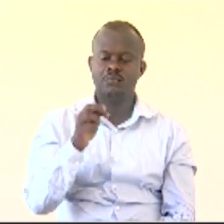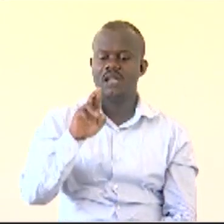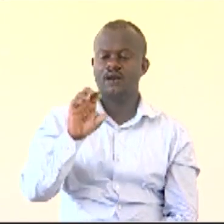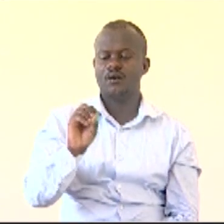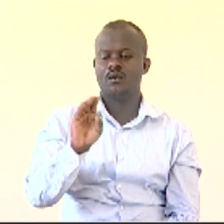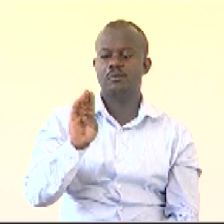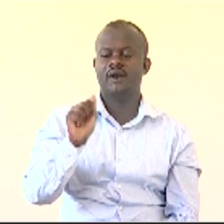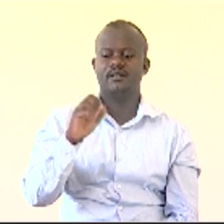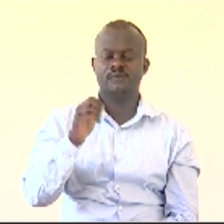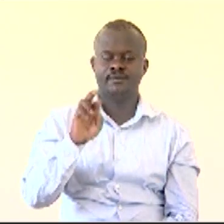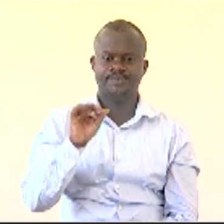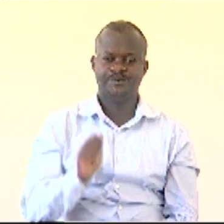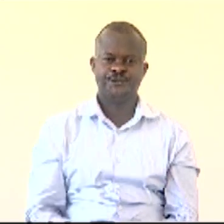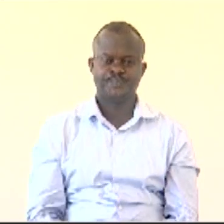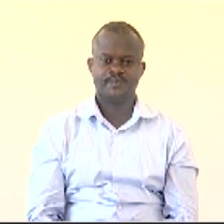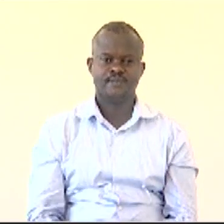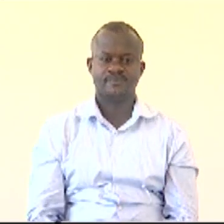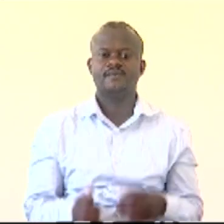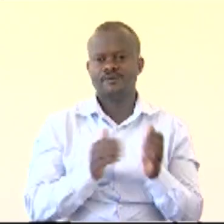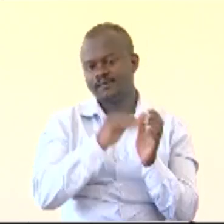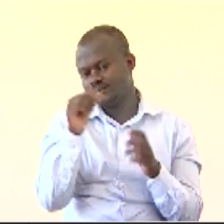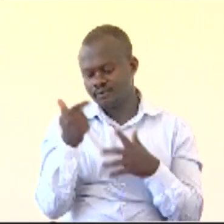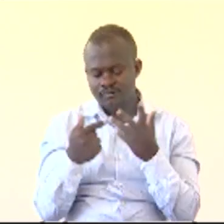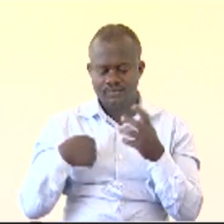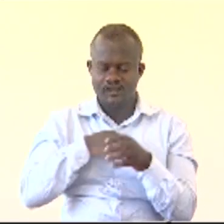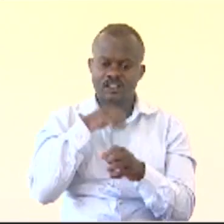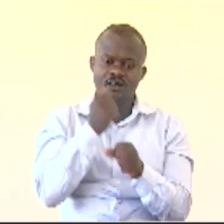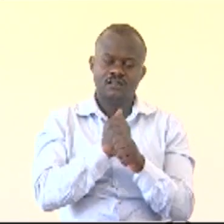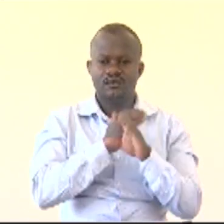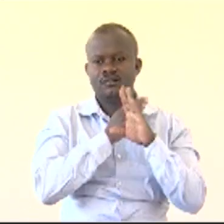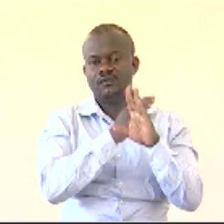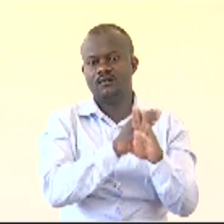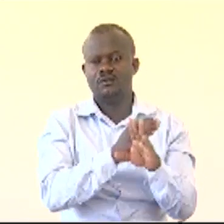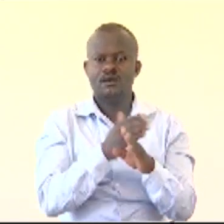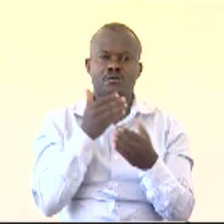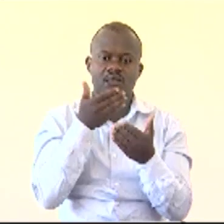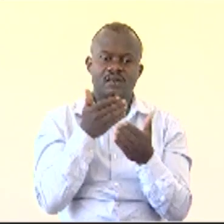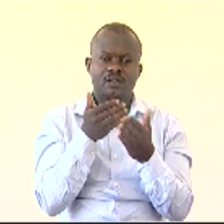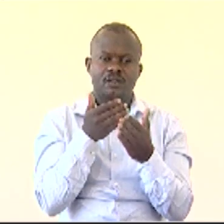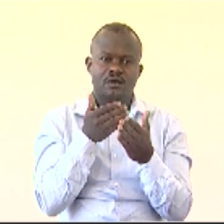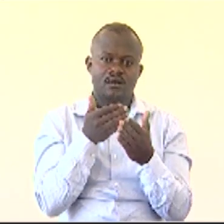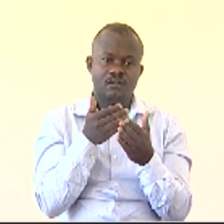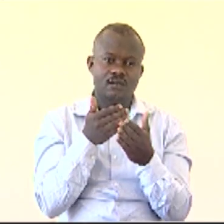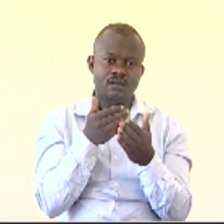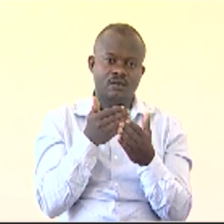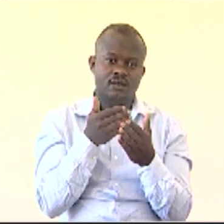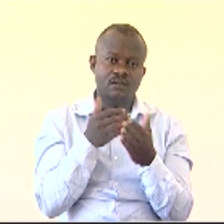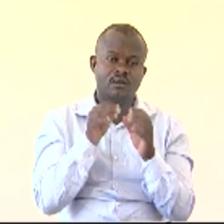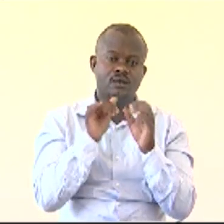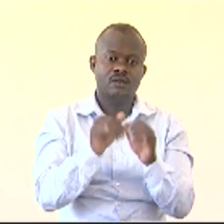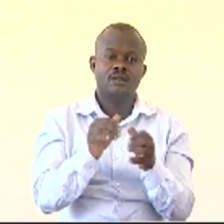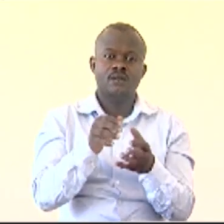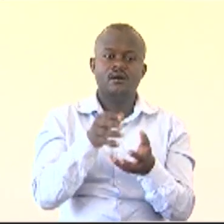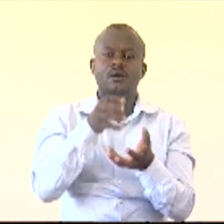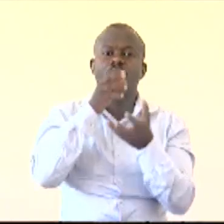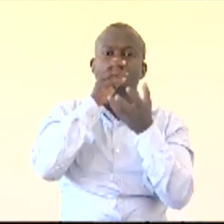tuberculosis. Another thing that we can do to prevent, drink boiled milk. Those people who are staying in the village try to